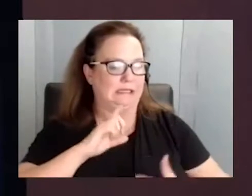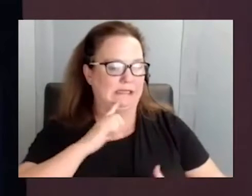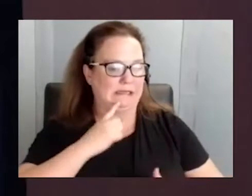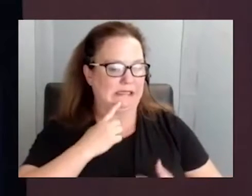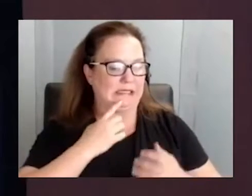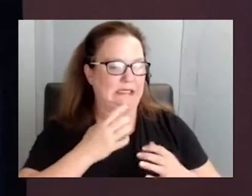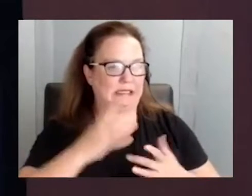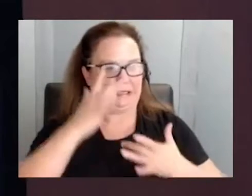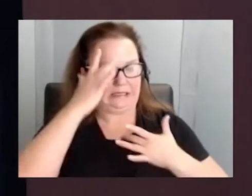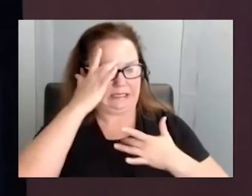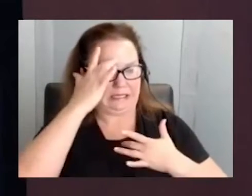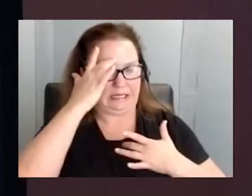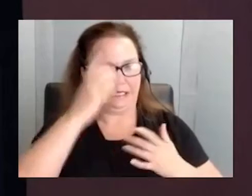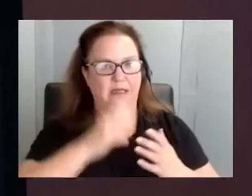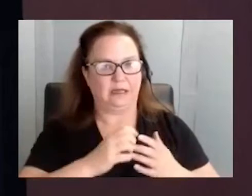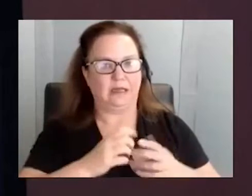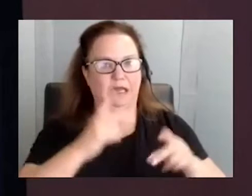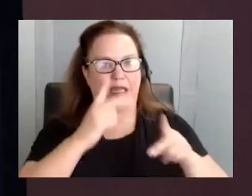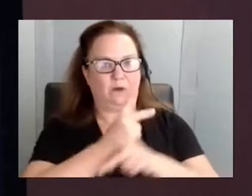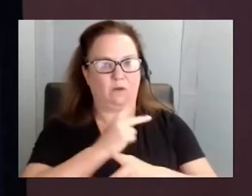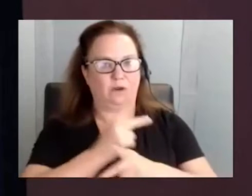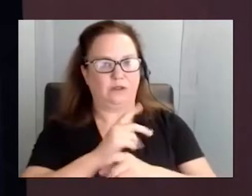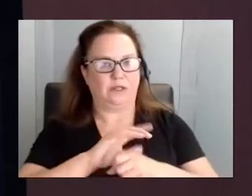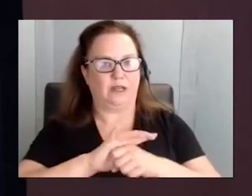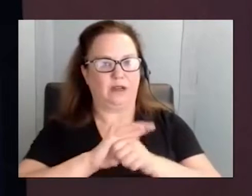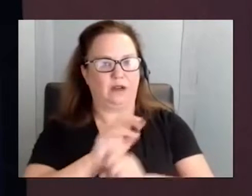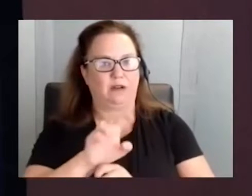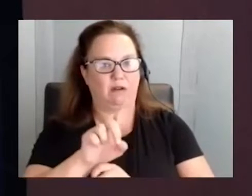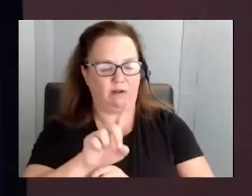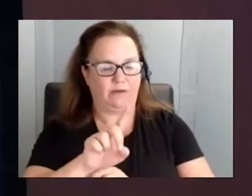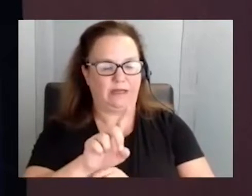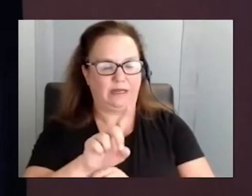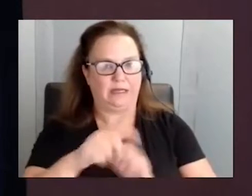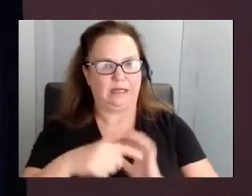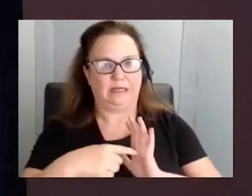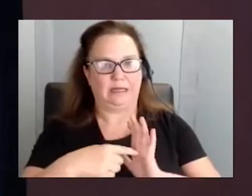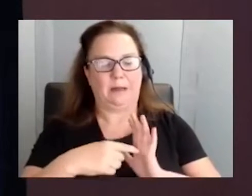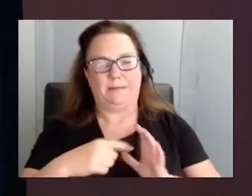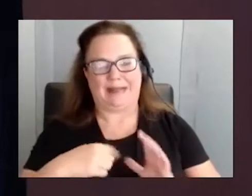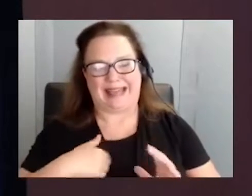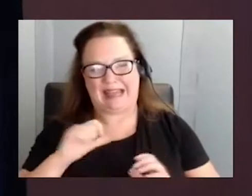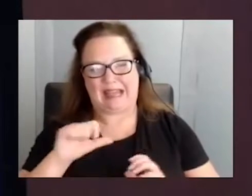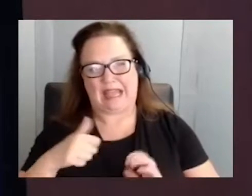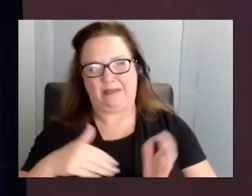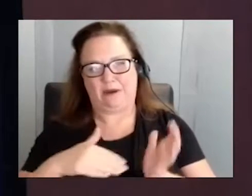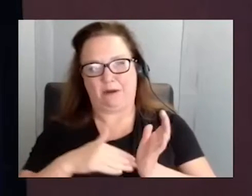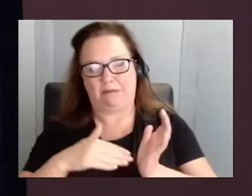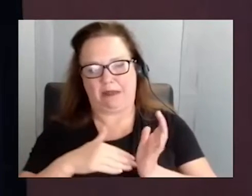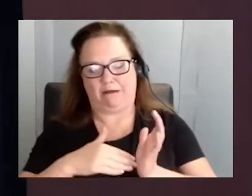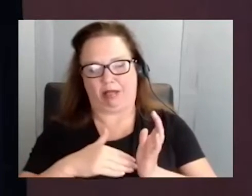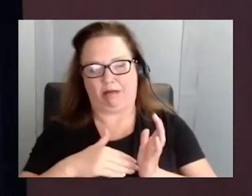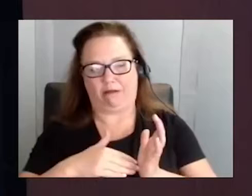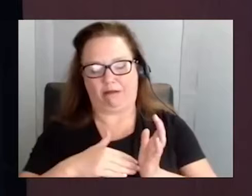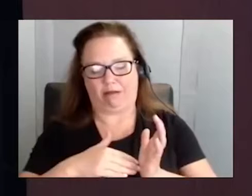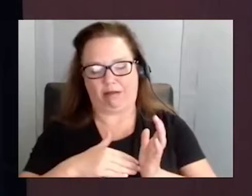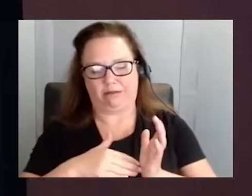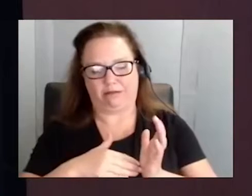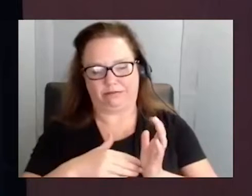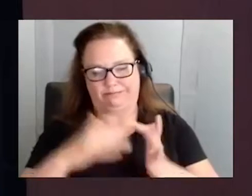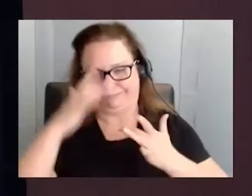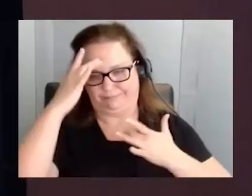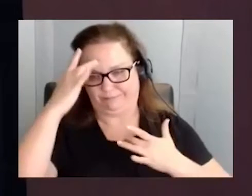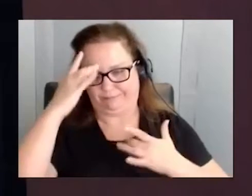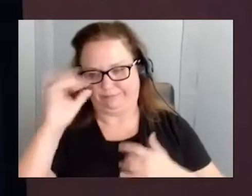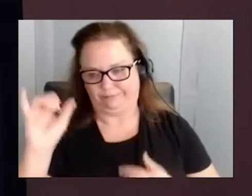with worsening COVID symptoms. But again, had significant other medical conditions associated with that. So then the